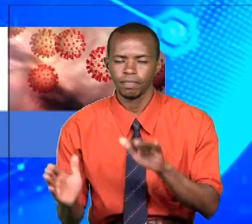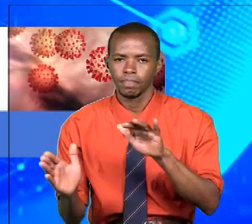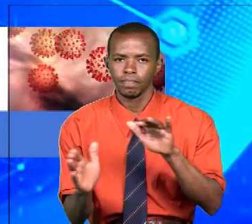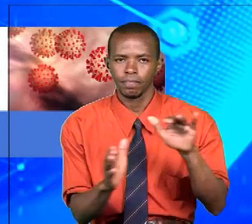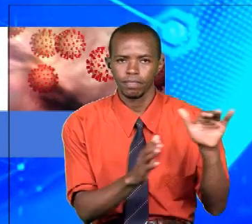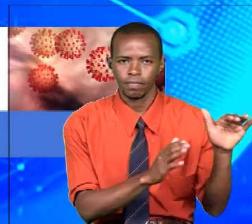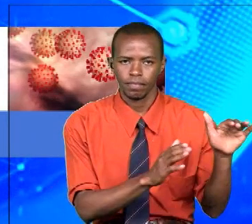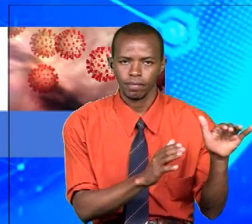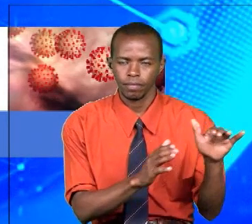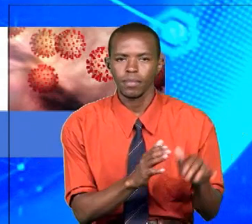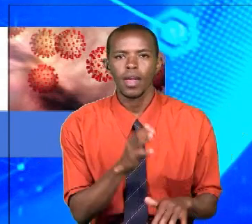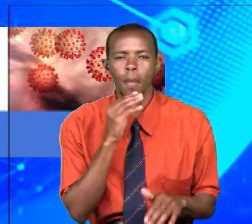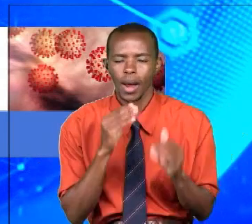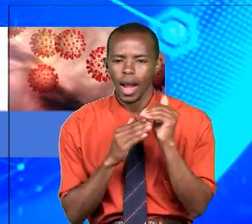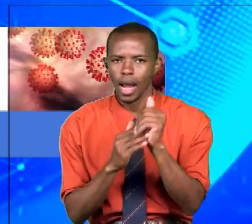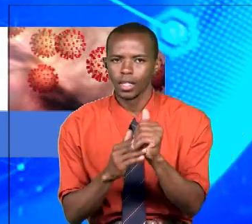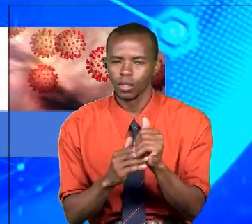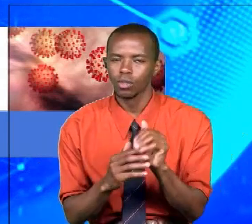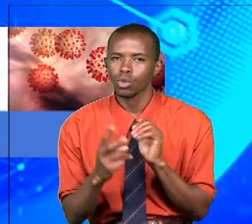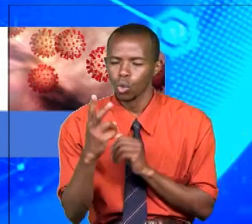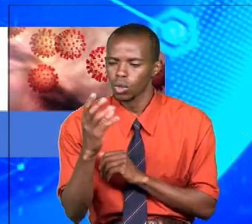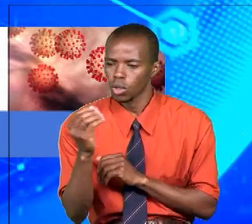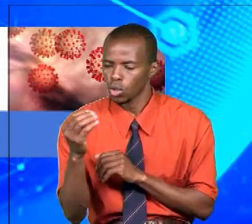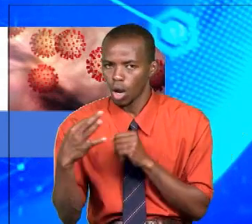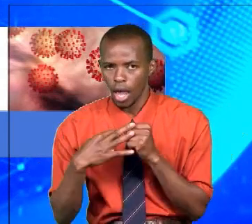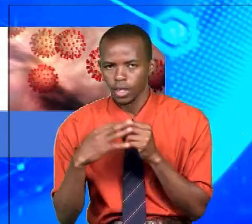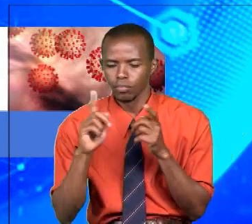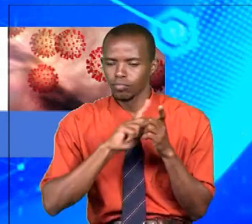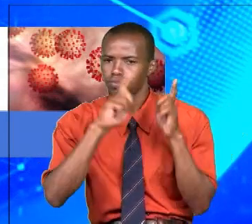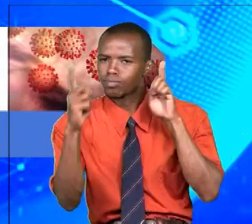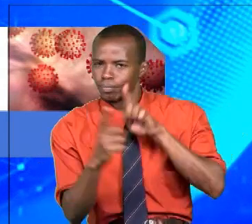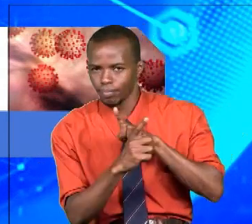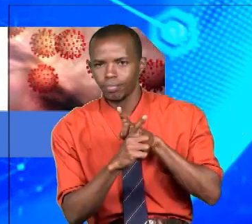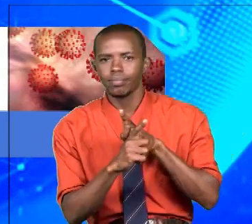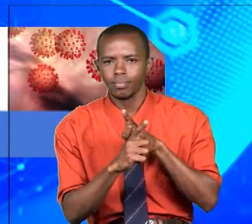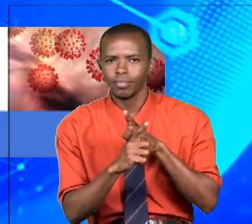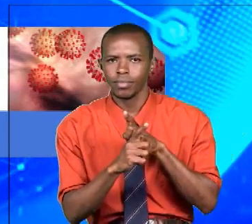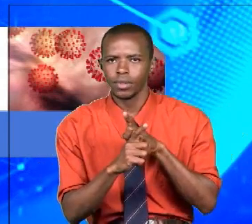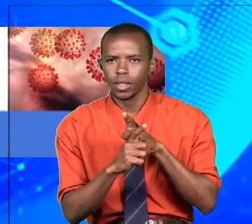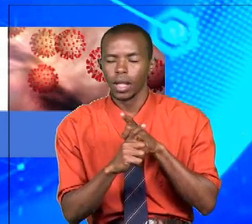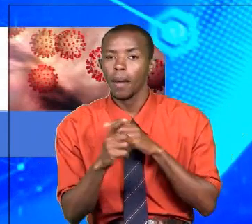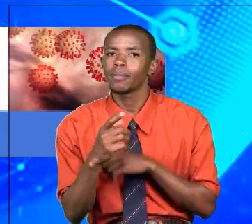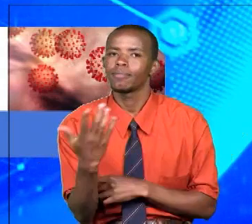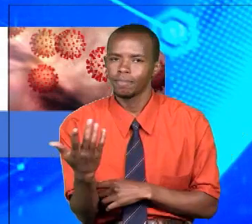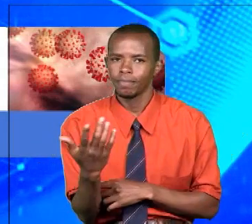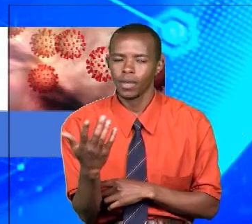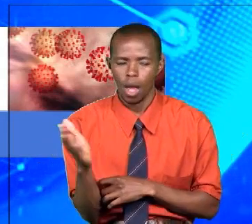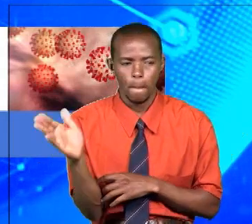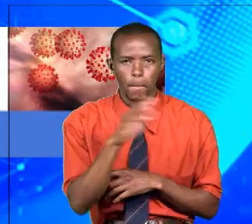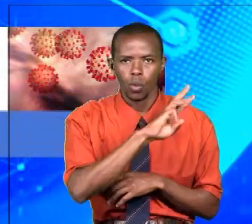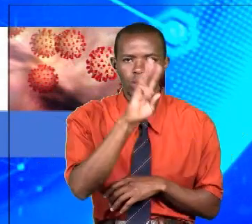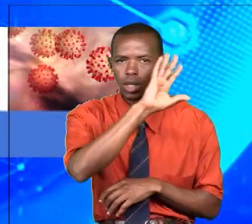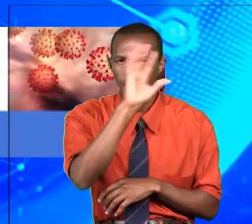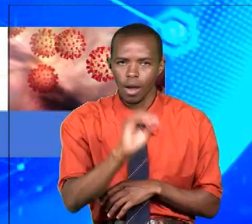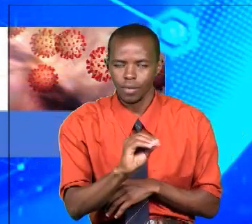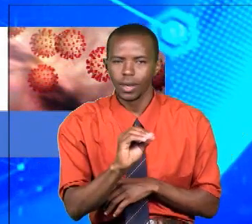Now, the man who led 2008 coup in Guinea and believed rule was marked by a stadium massacre returned to the West African